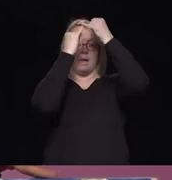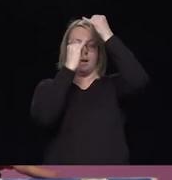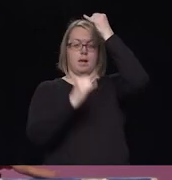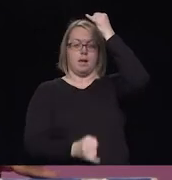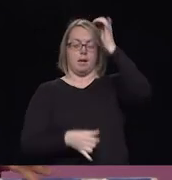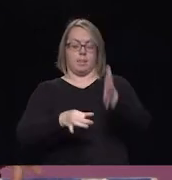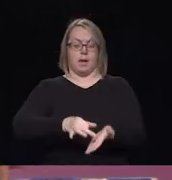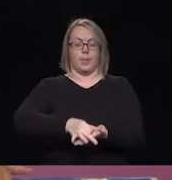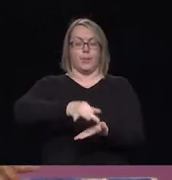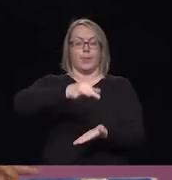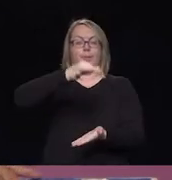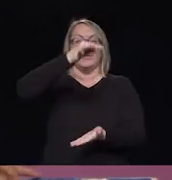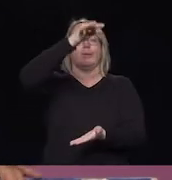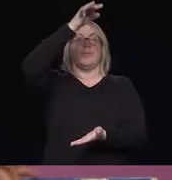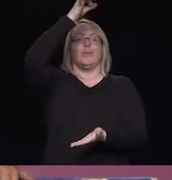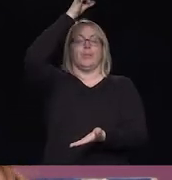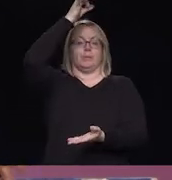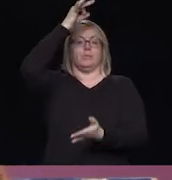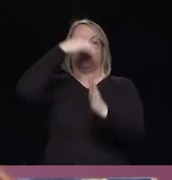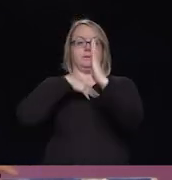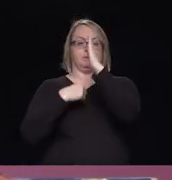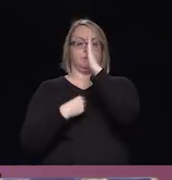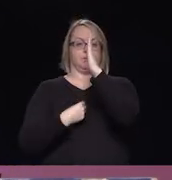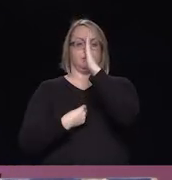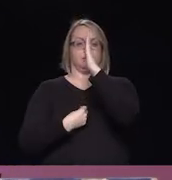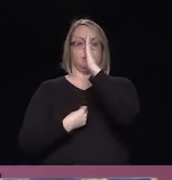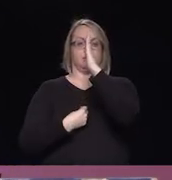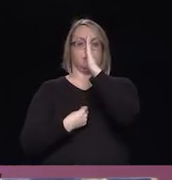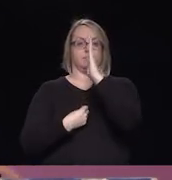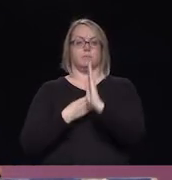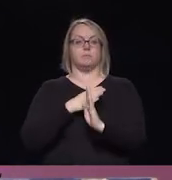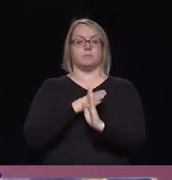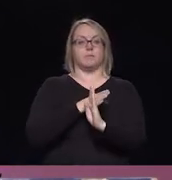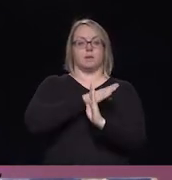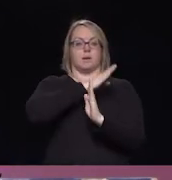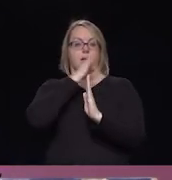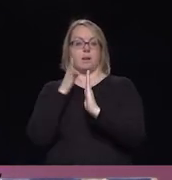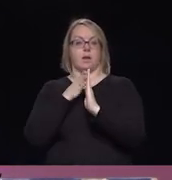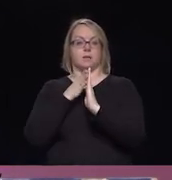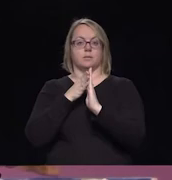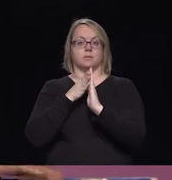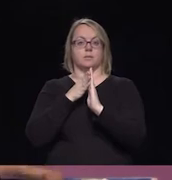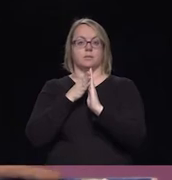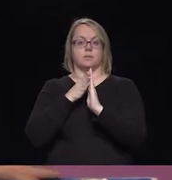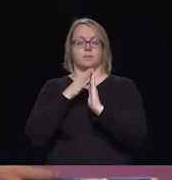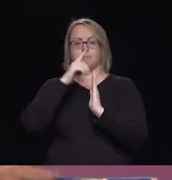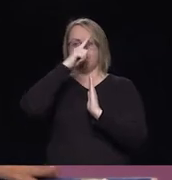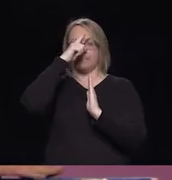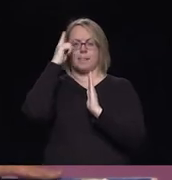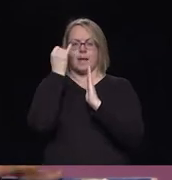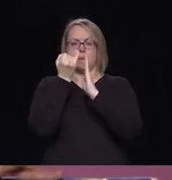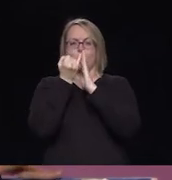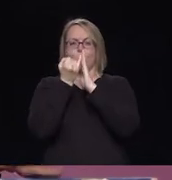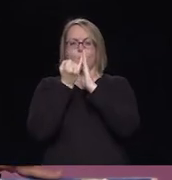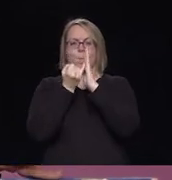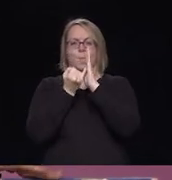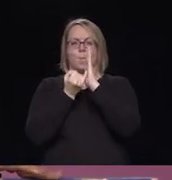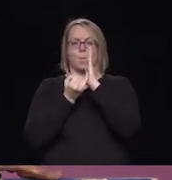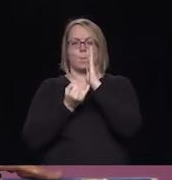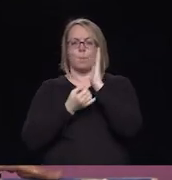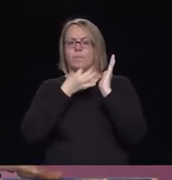that we did here? You can't see it very well. It's white on white. So we're going to add a little black to make it pop.